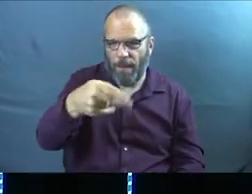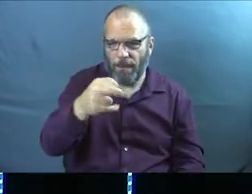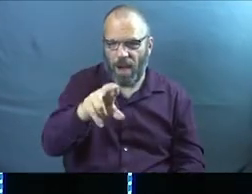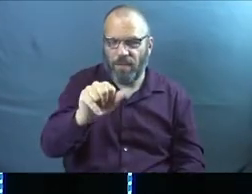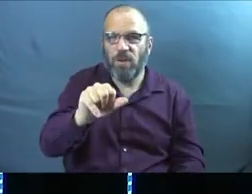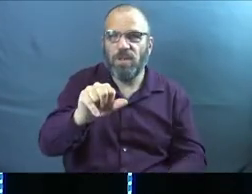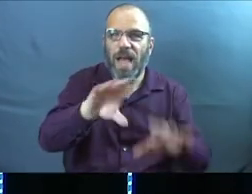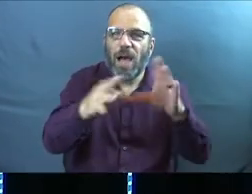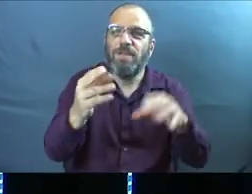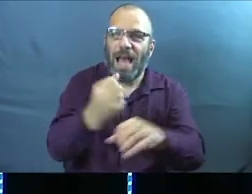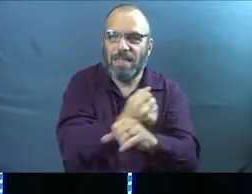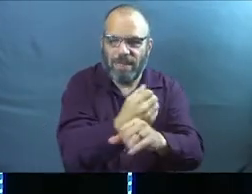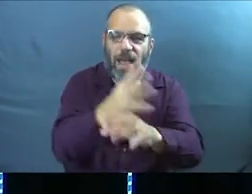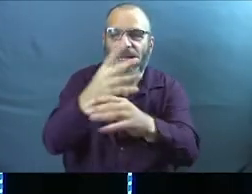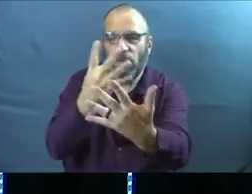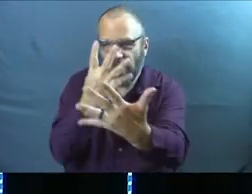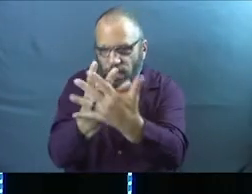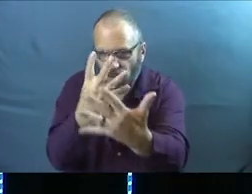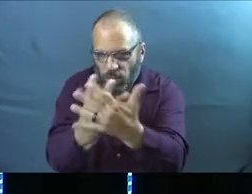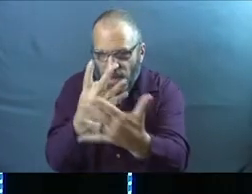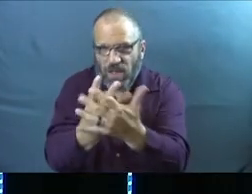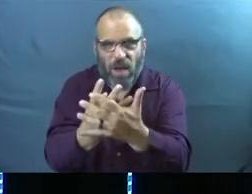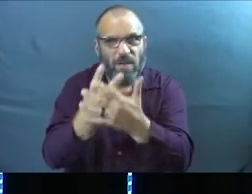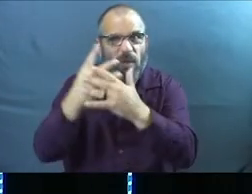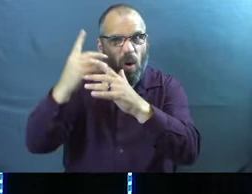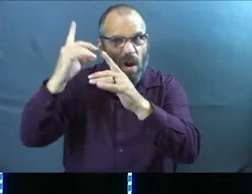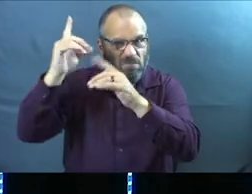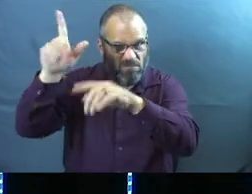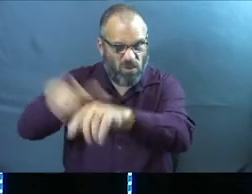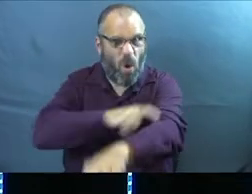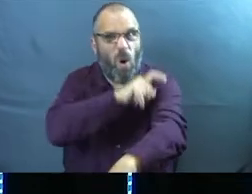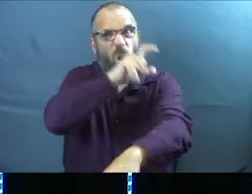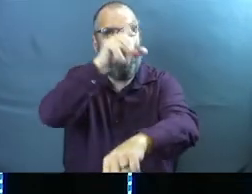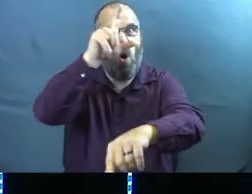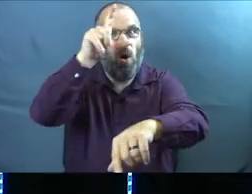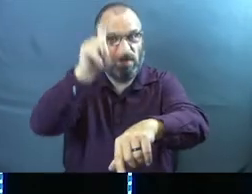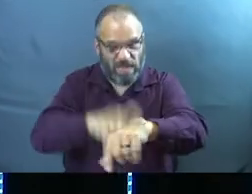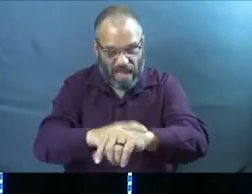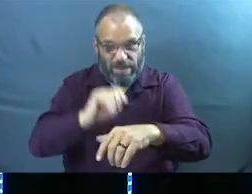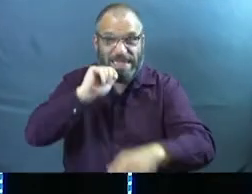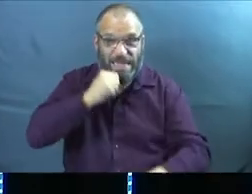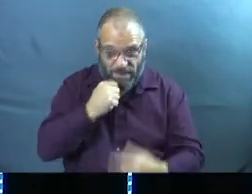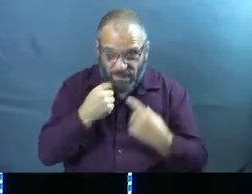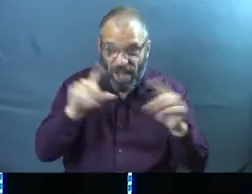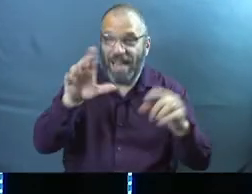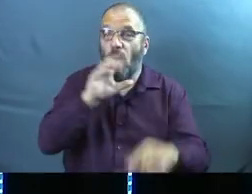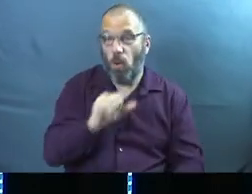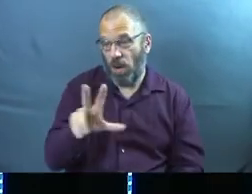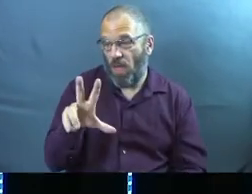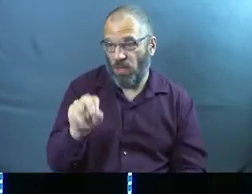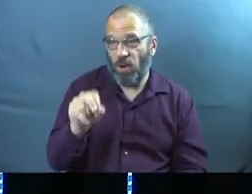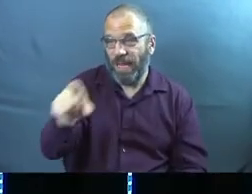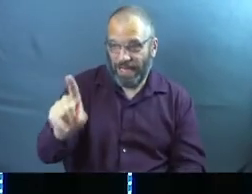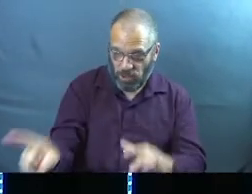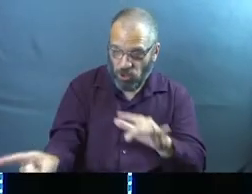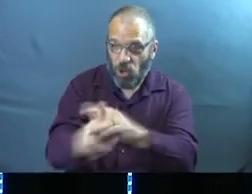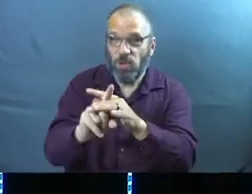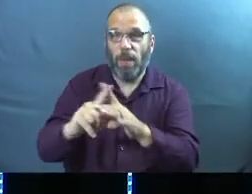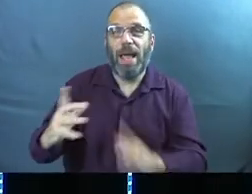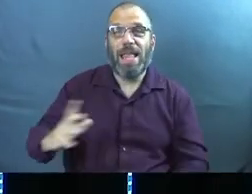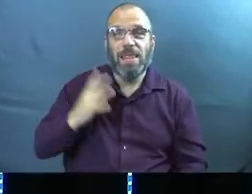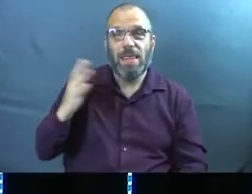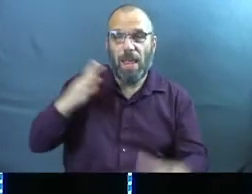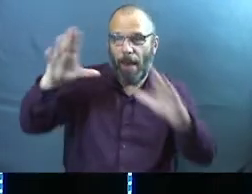you remember. He was in prison for quite a while, suffering there. Finally, at age 30, he shows up in the